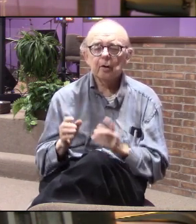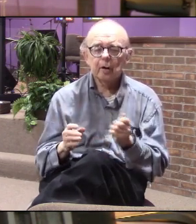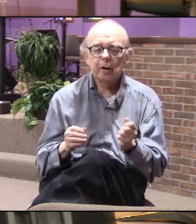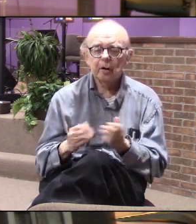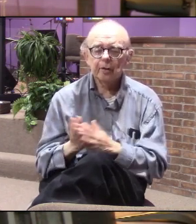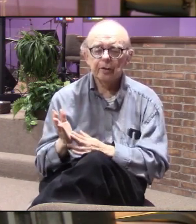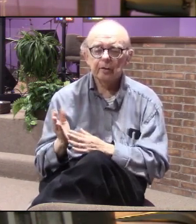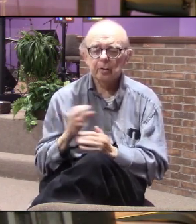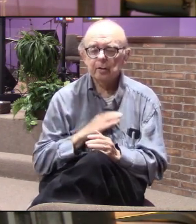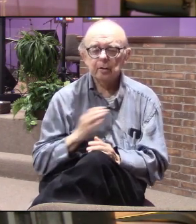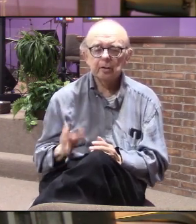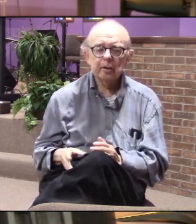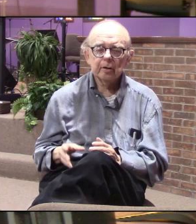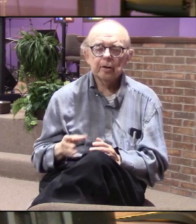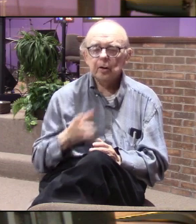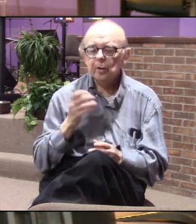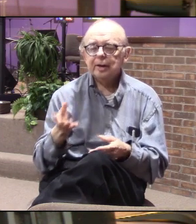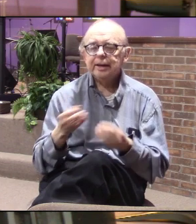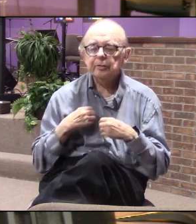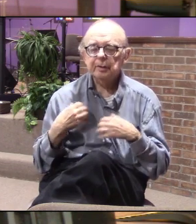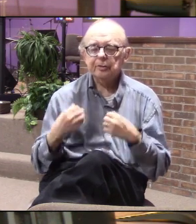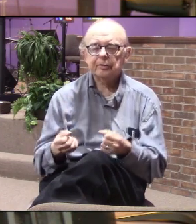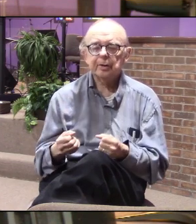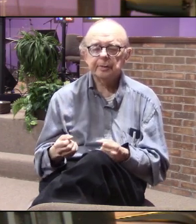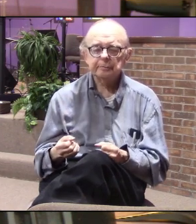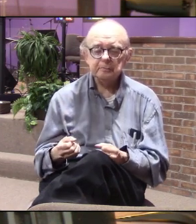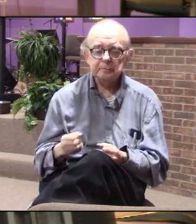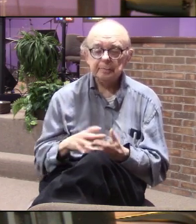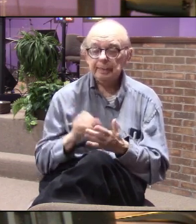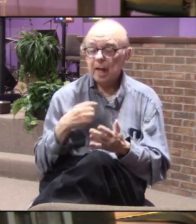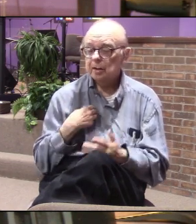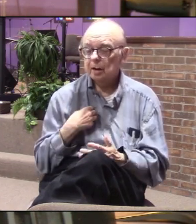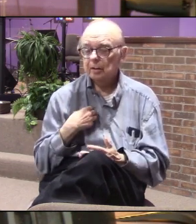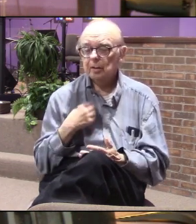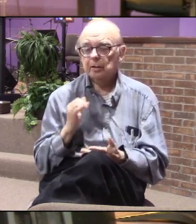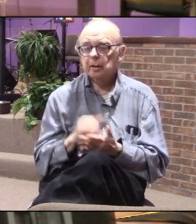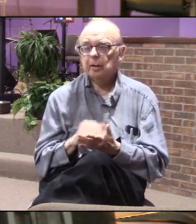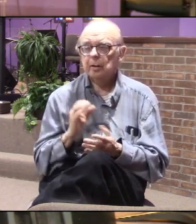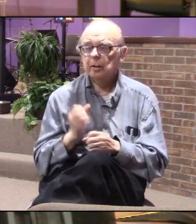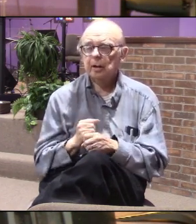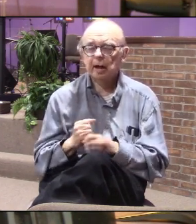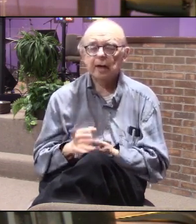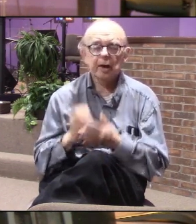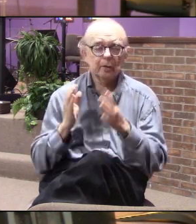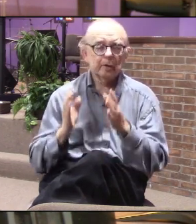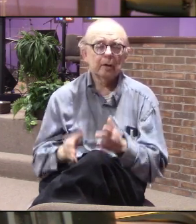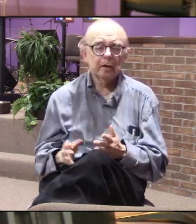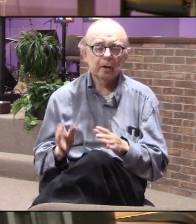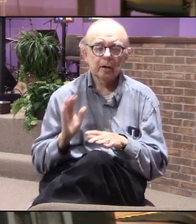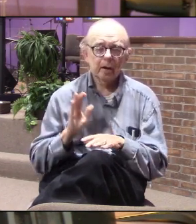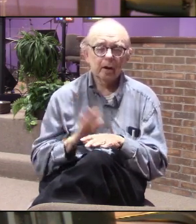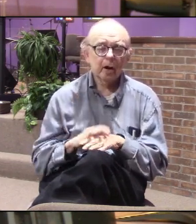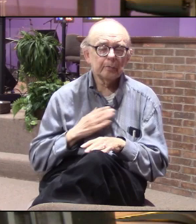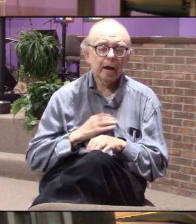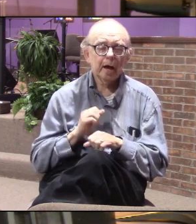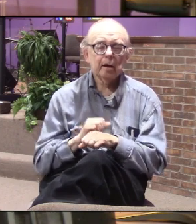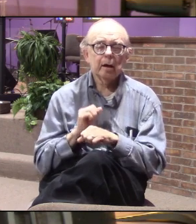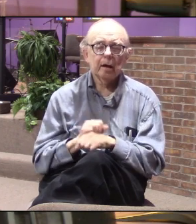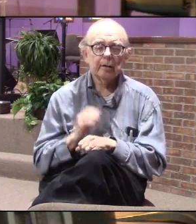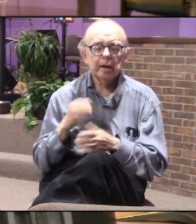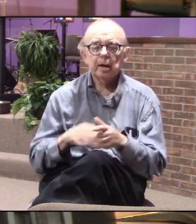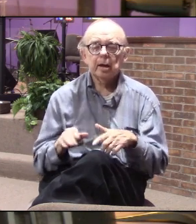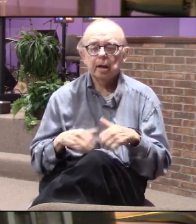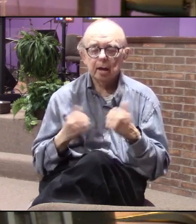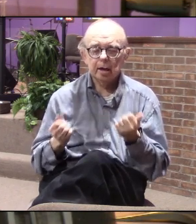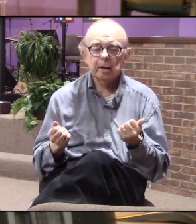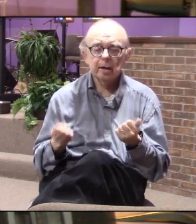through Christ who gives me strength. So if I learn that I got a helper on my mission in